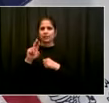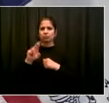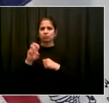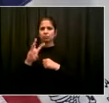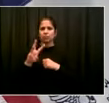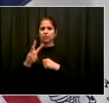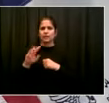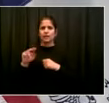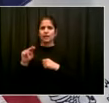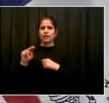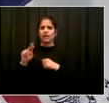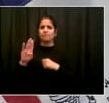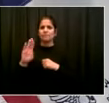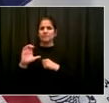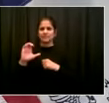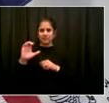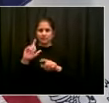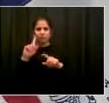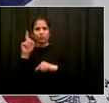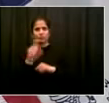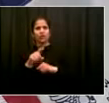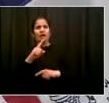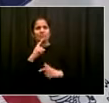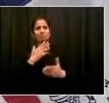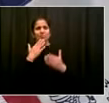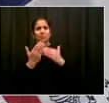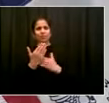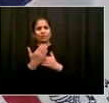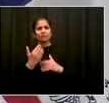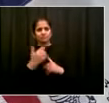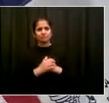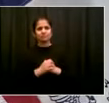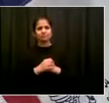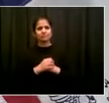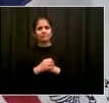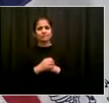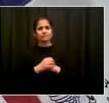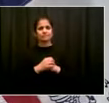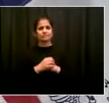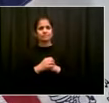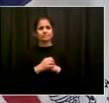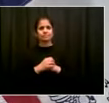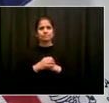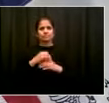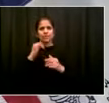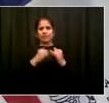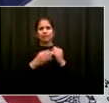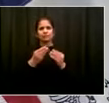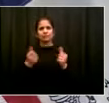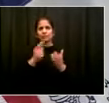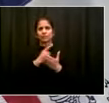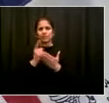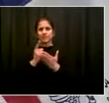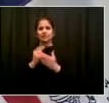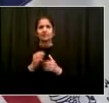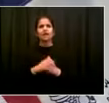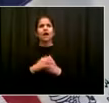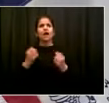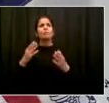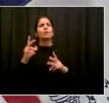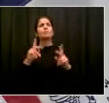Mr. Mayor, good morning. Good morning to everyone on the call. Mayor, within the last few minutes, several members of the New York congressional